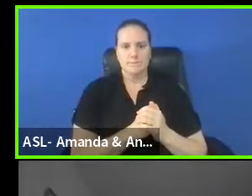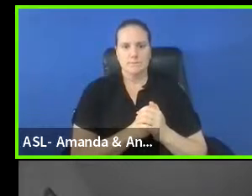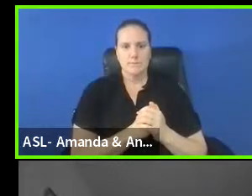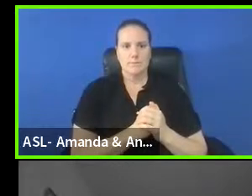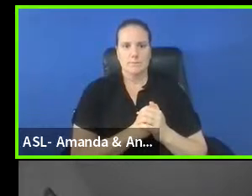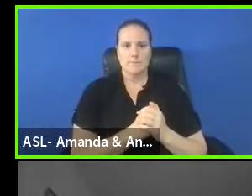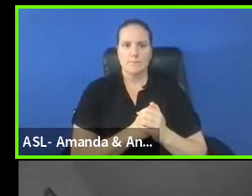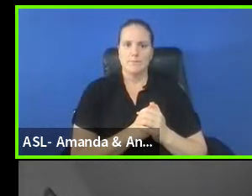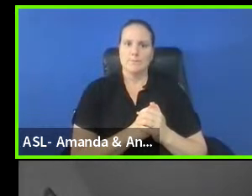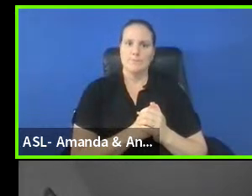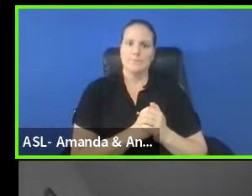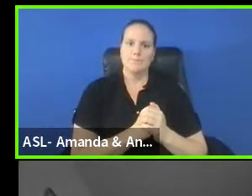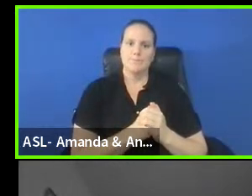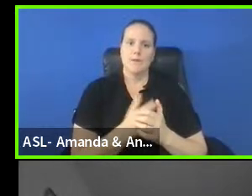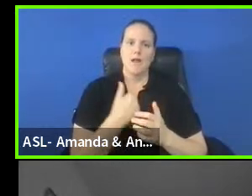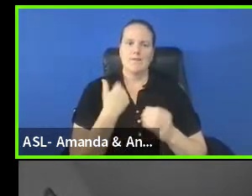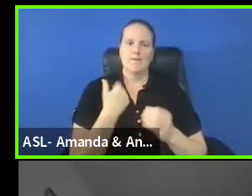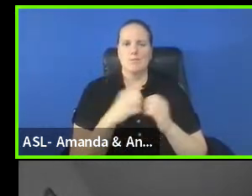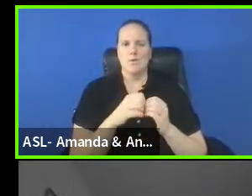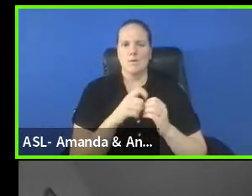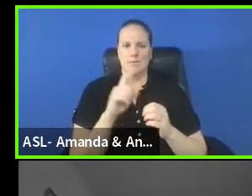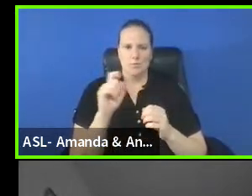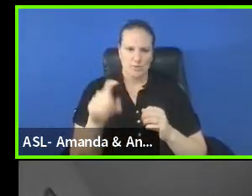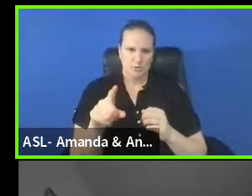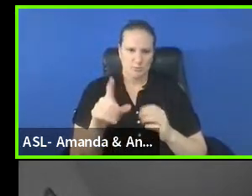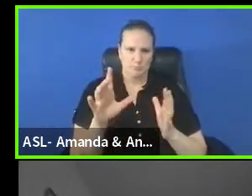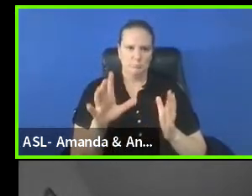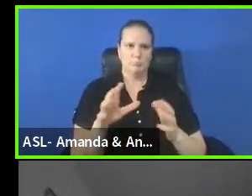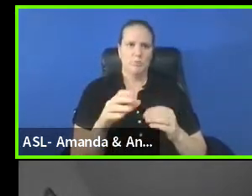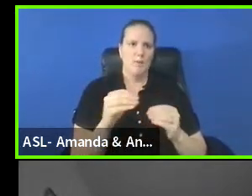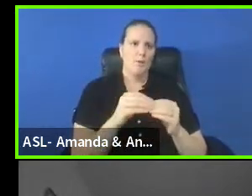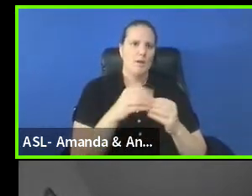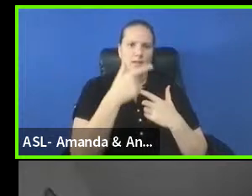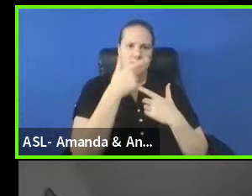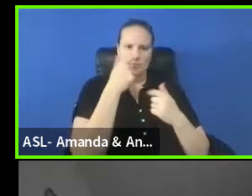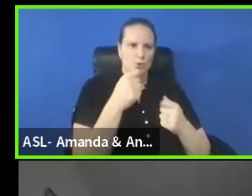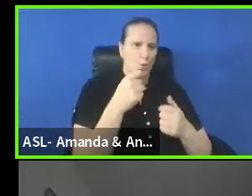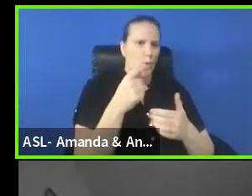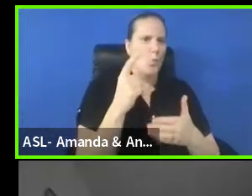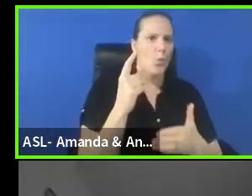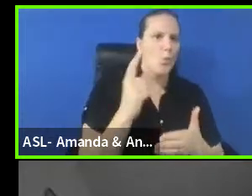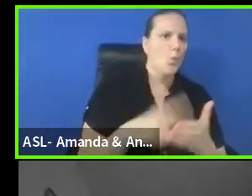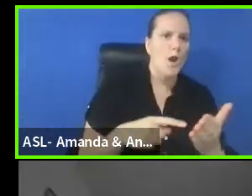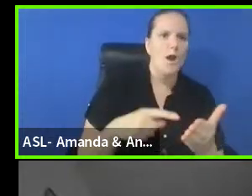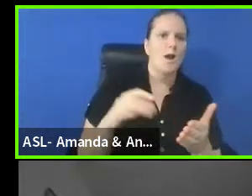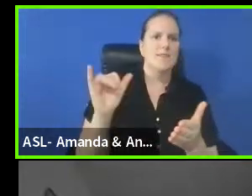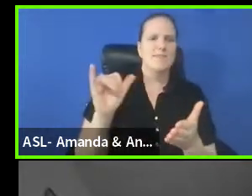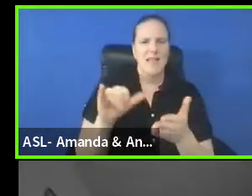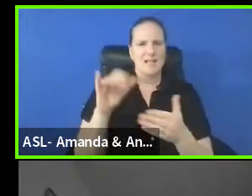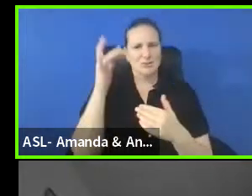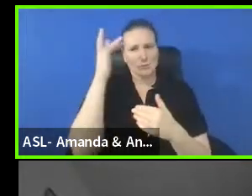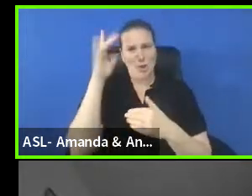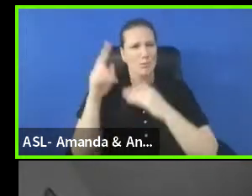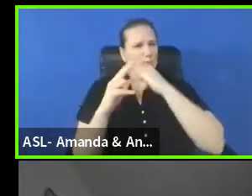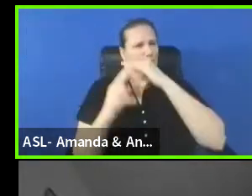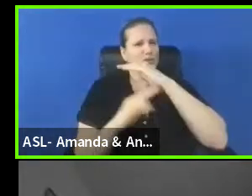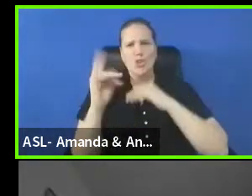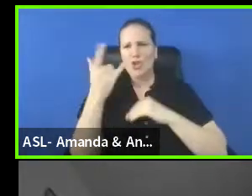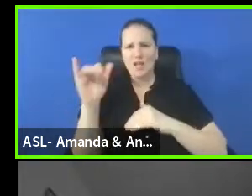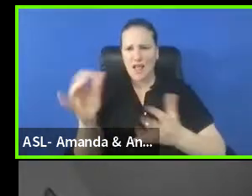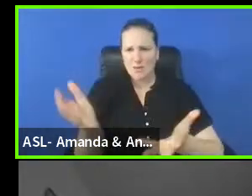So I have more of a question. I'd be very much interested in what does a smart bridge look like?